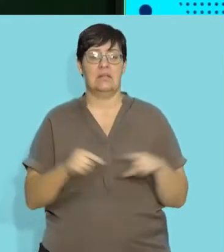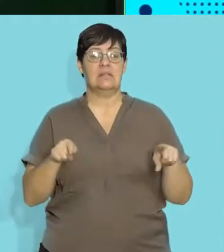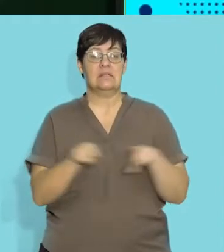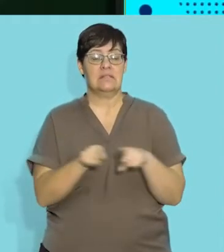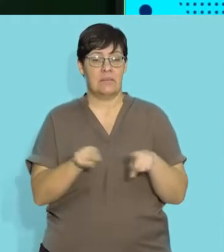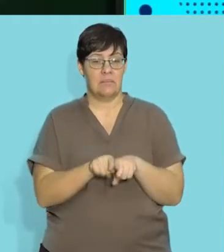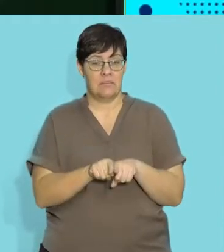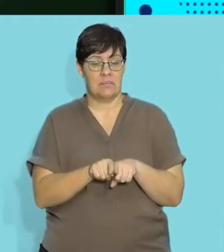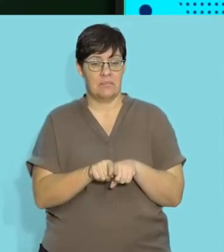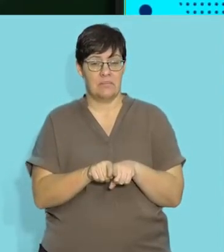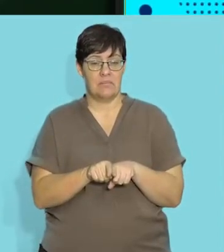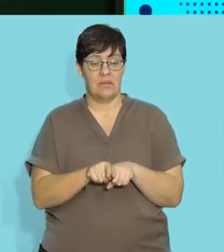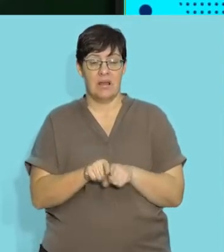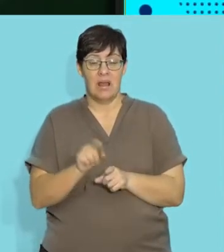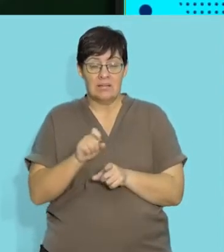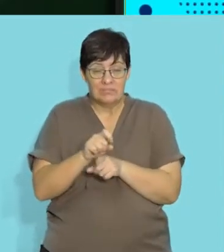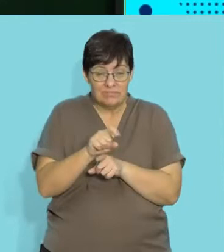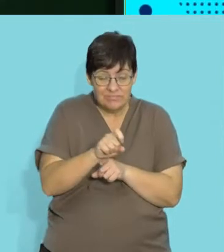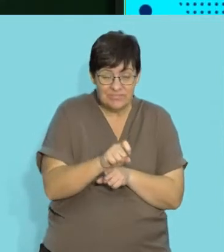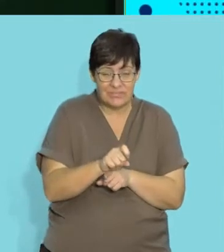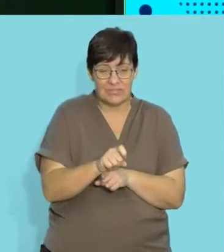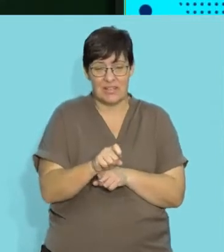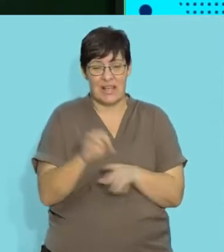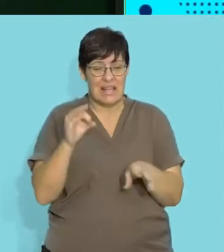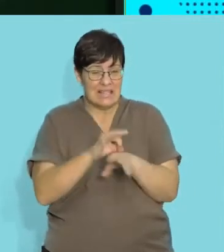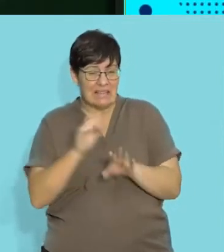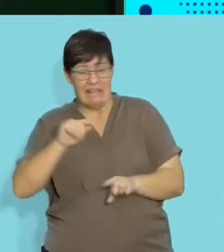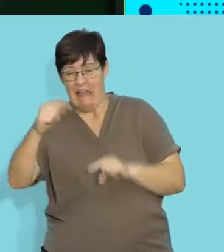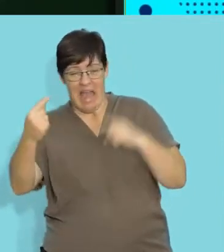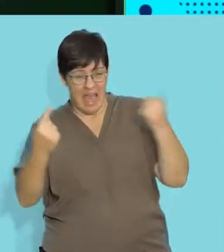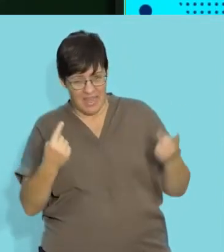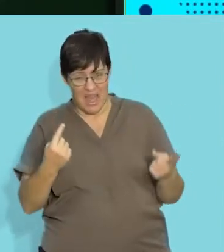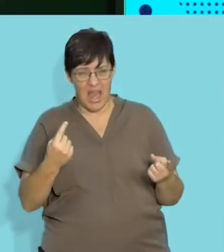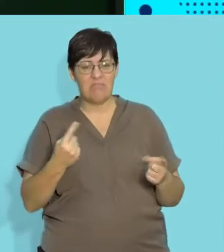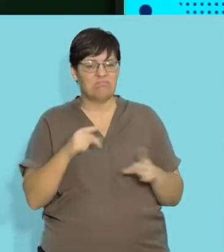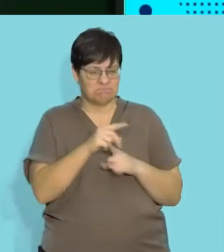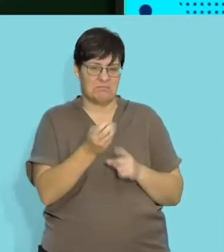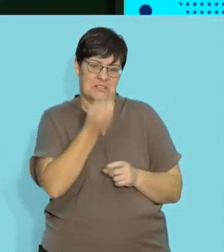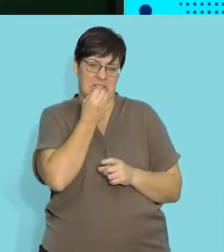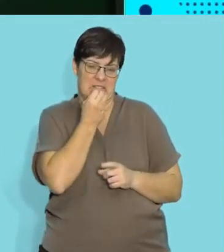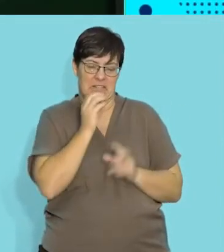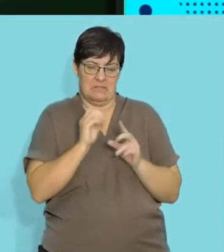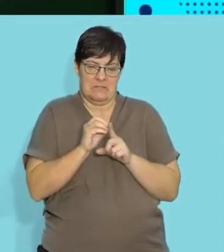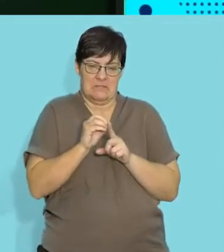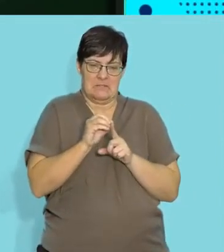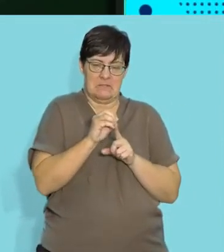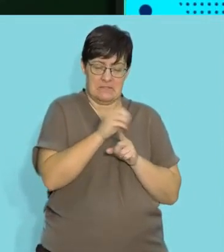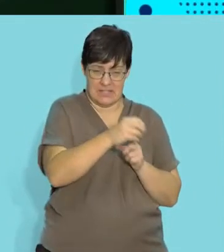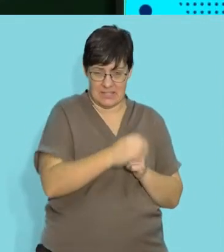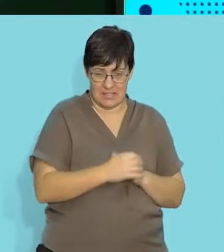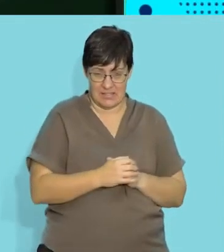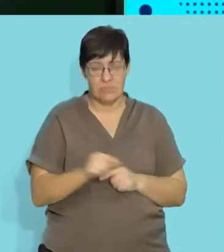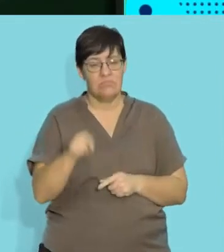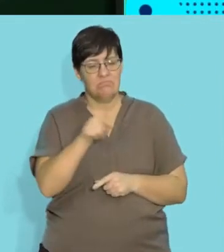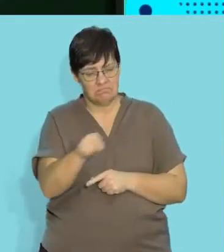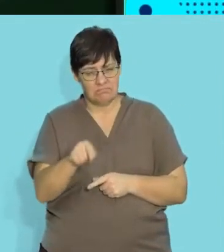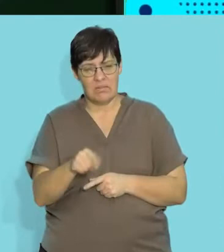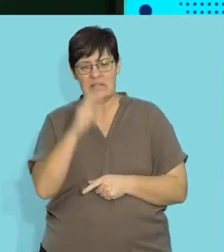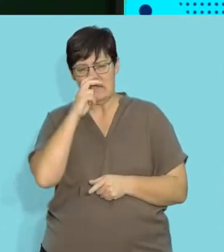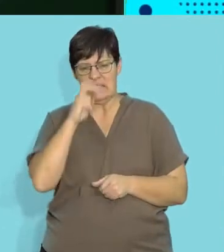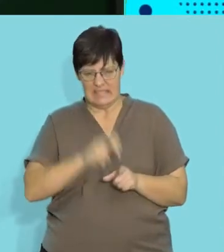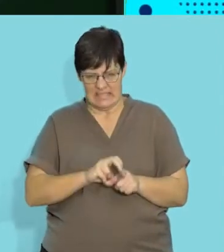even the effect of termites, insects, and other smaller invertebrates. So plants also